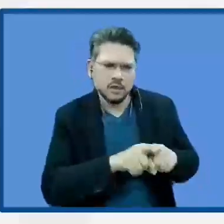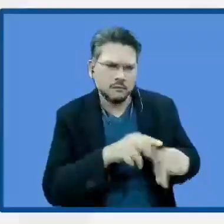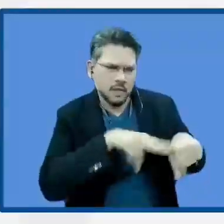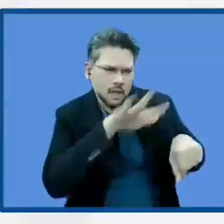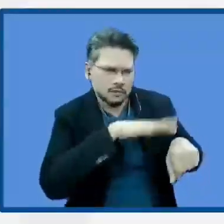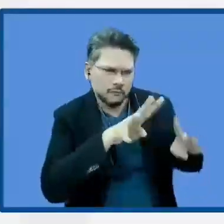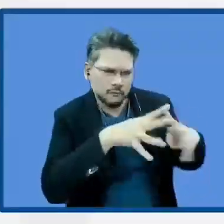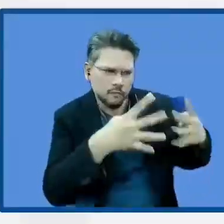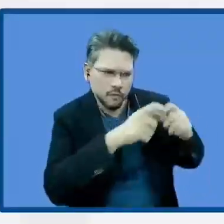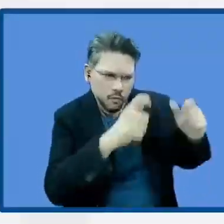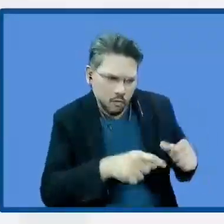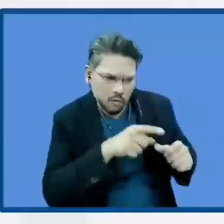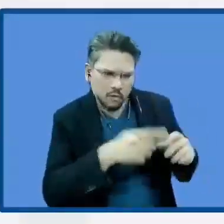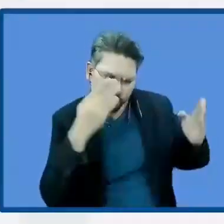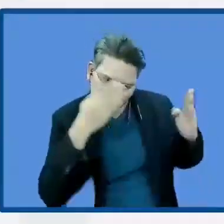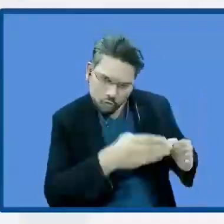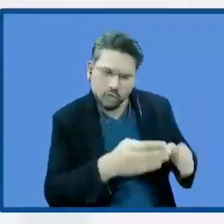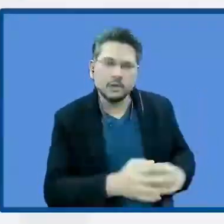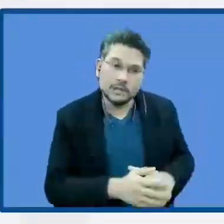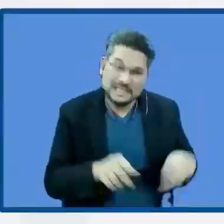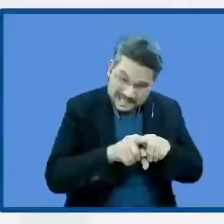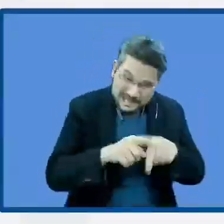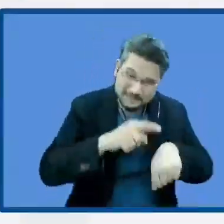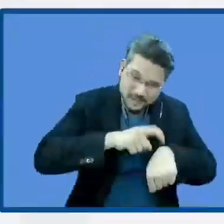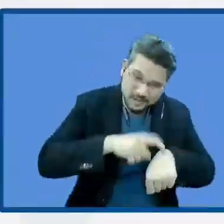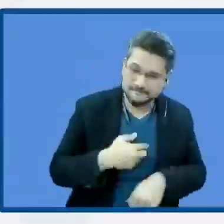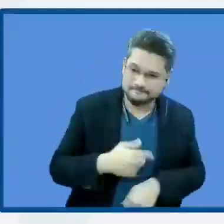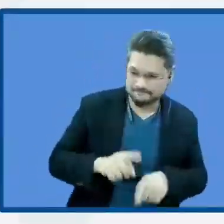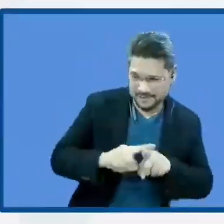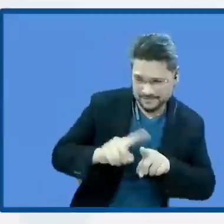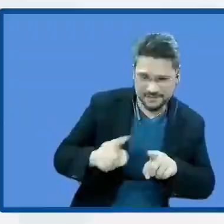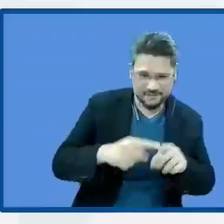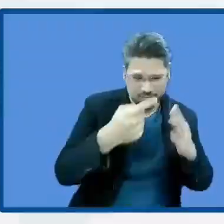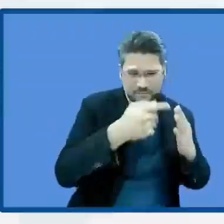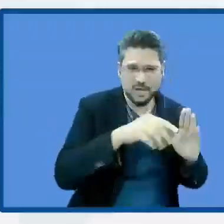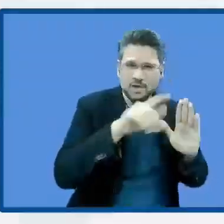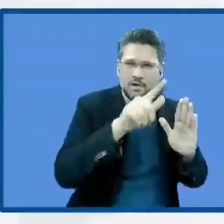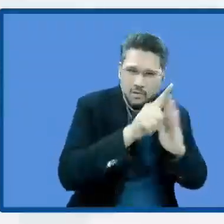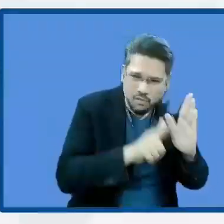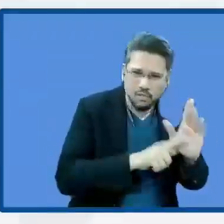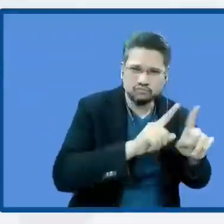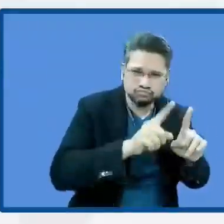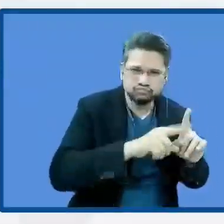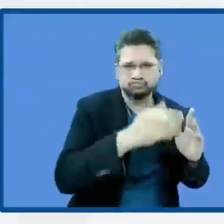get to these instruments, and we have to deal with